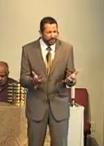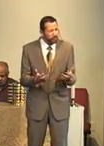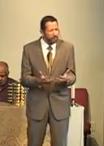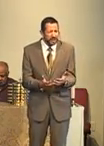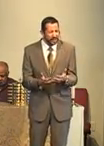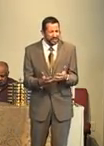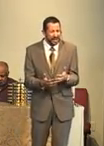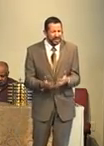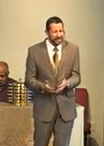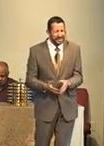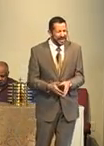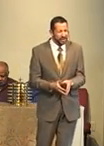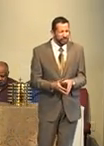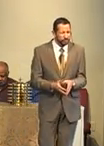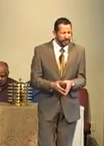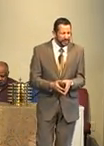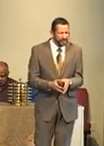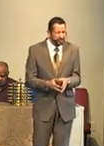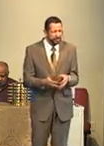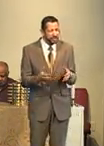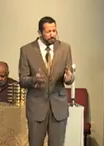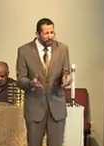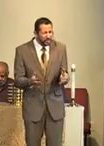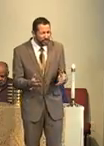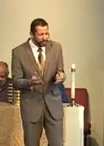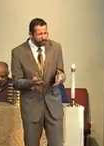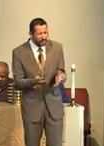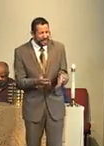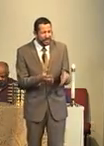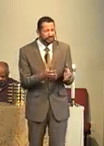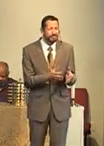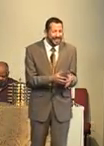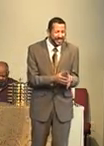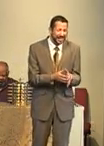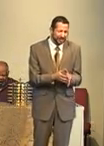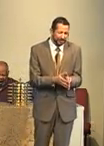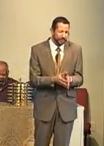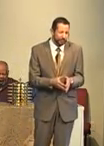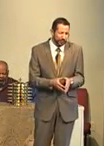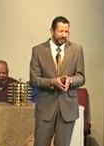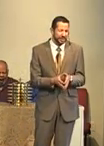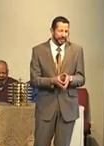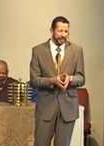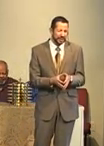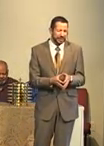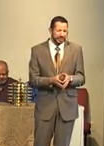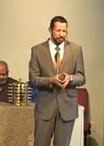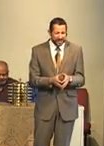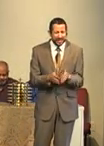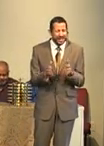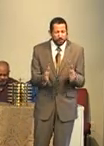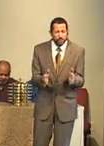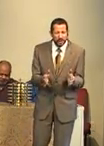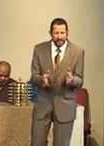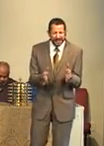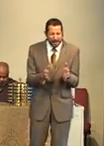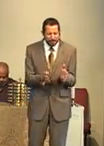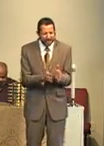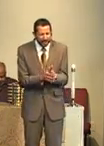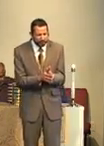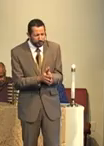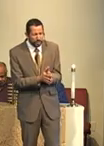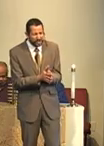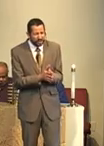deal with your word and to understand your word and to respond to your word and to meditate on your word and we see that word